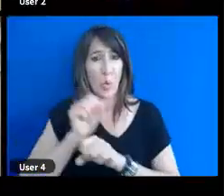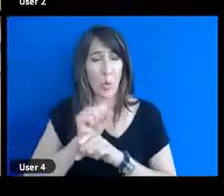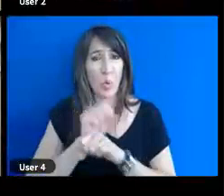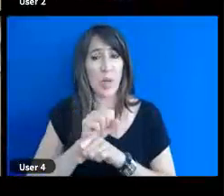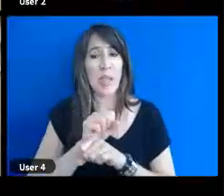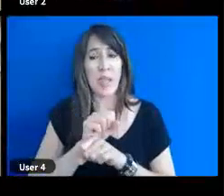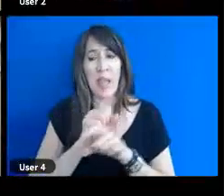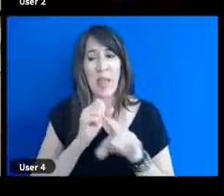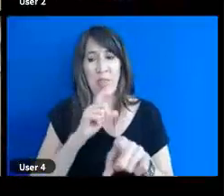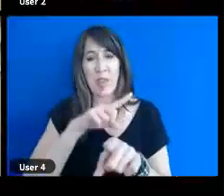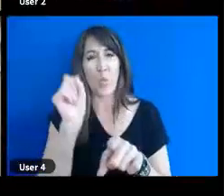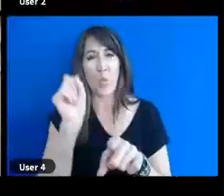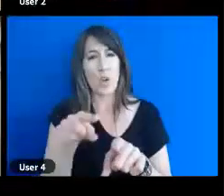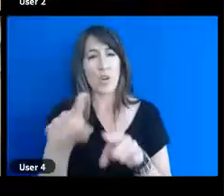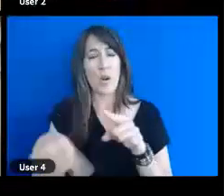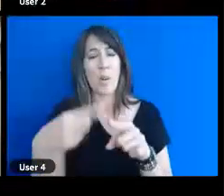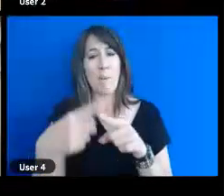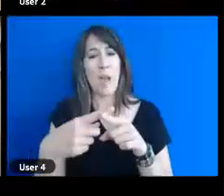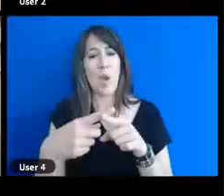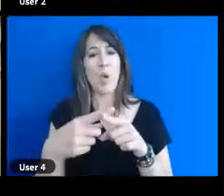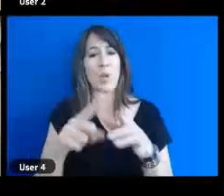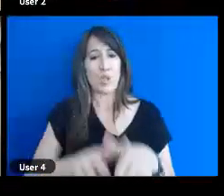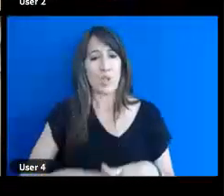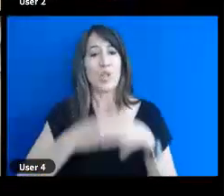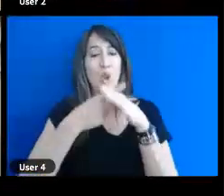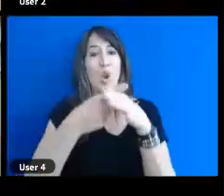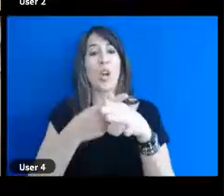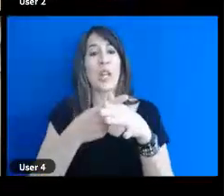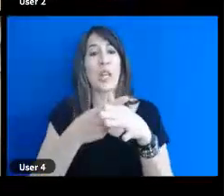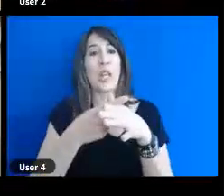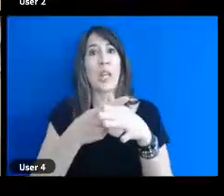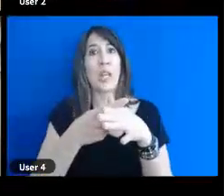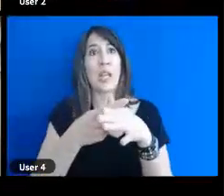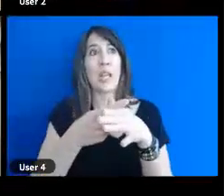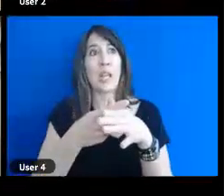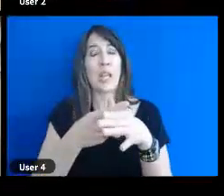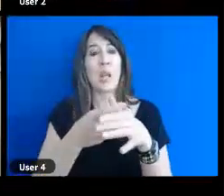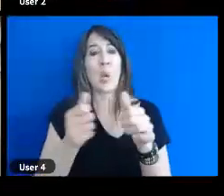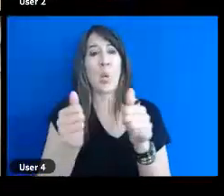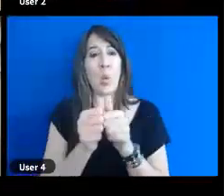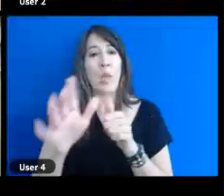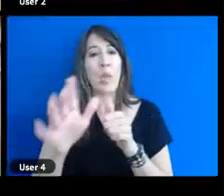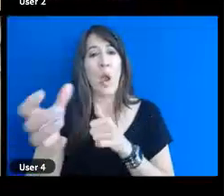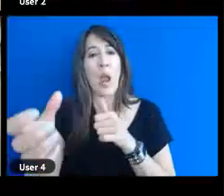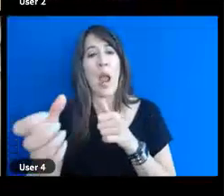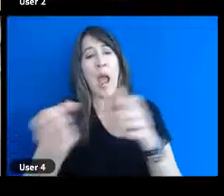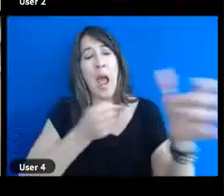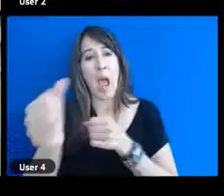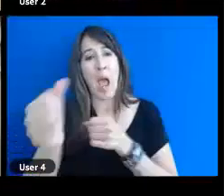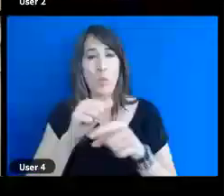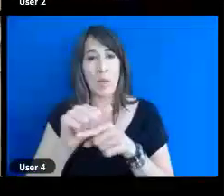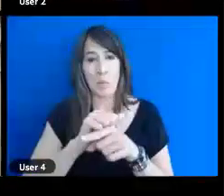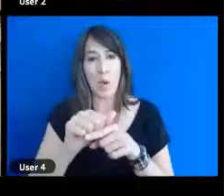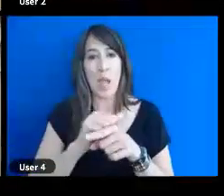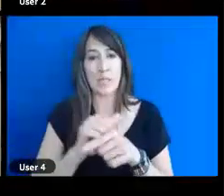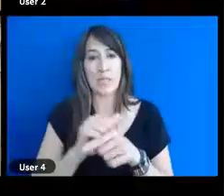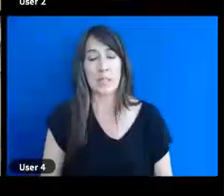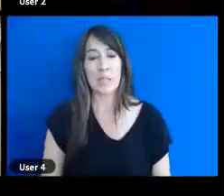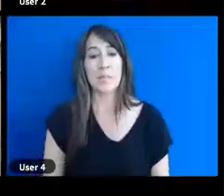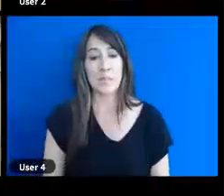recruiting, especially? I think the question was around getting started as with your hiring practices